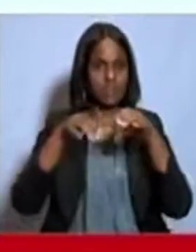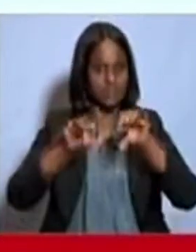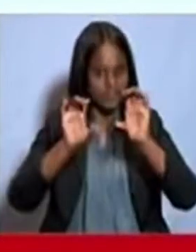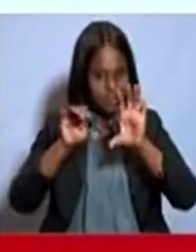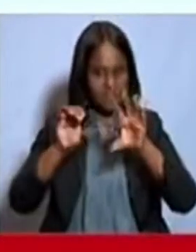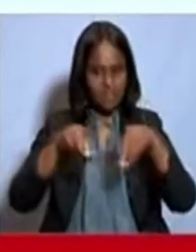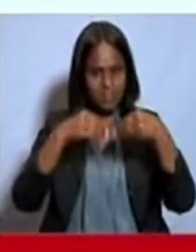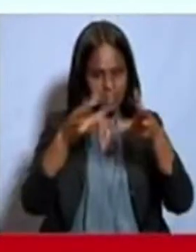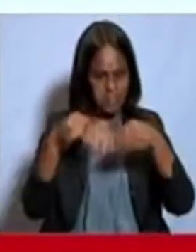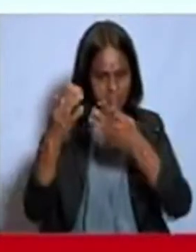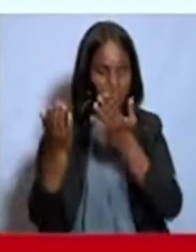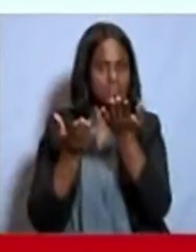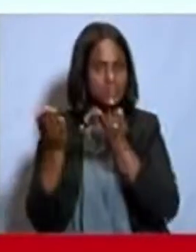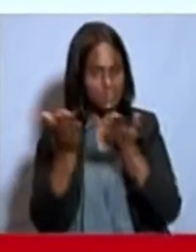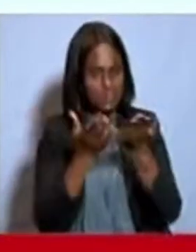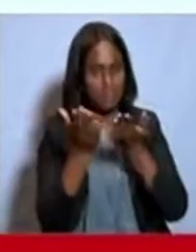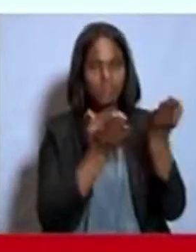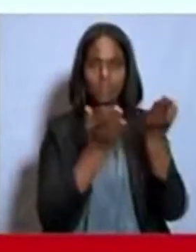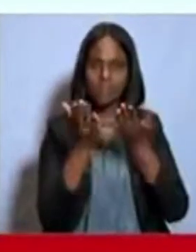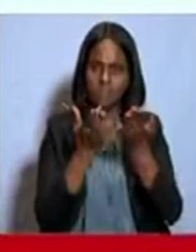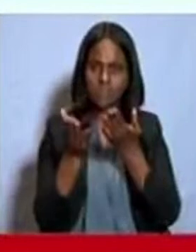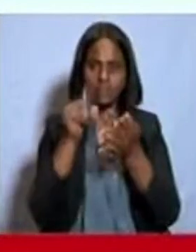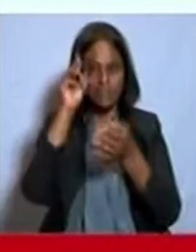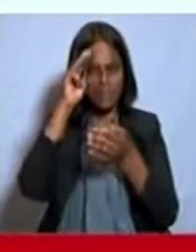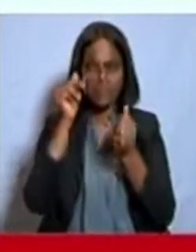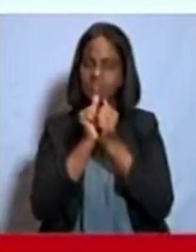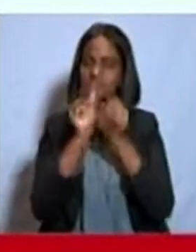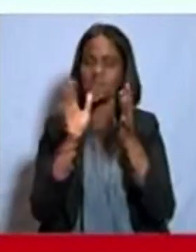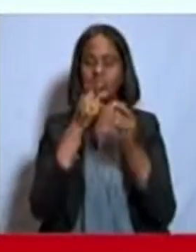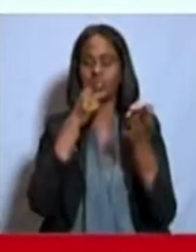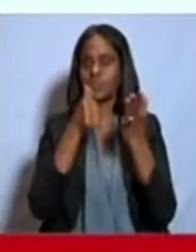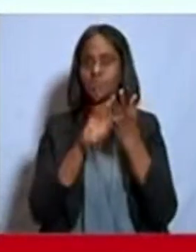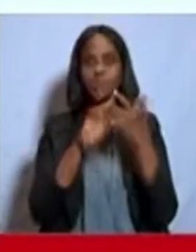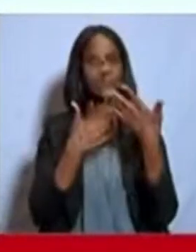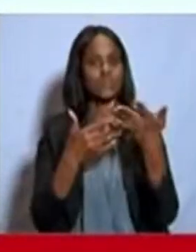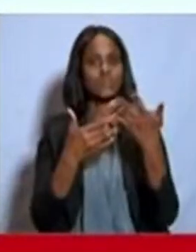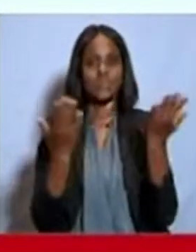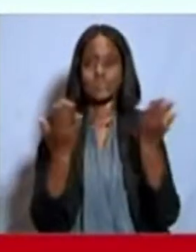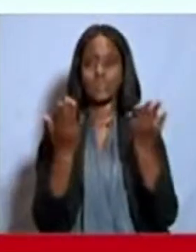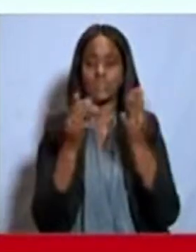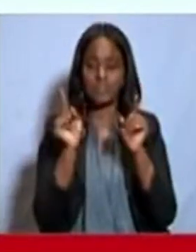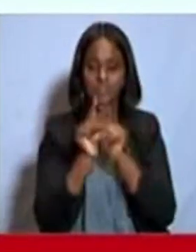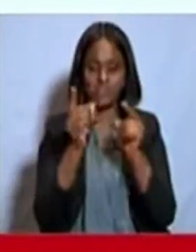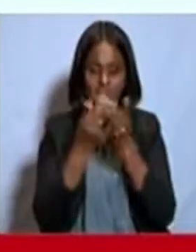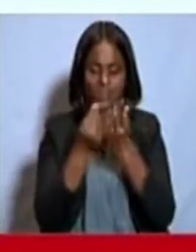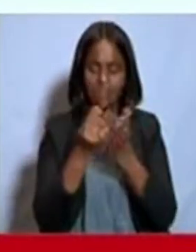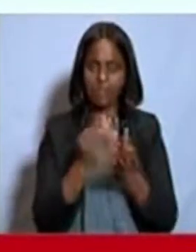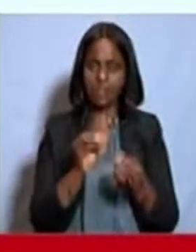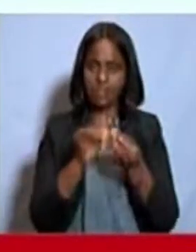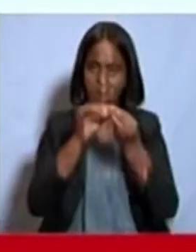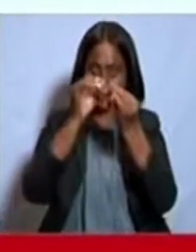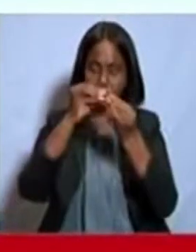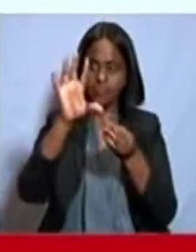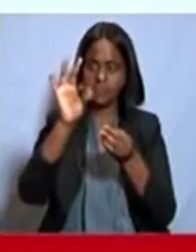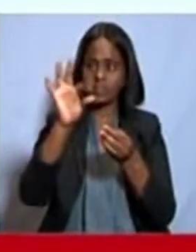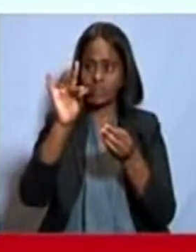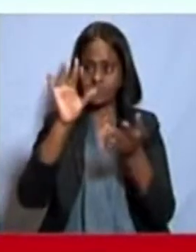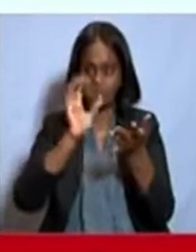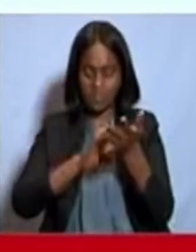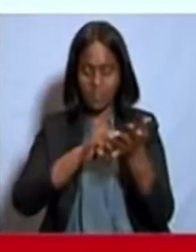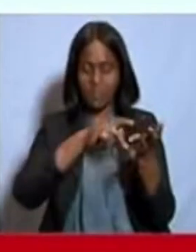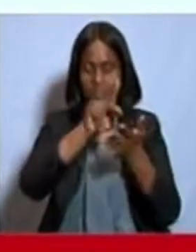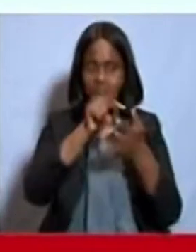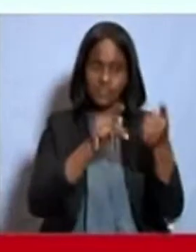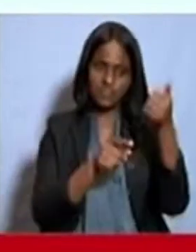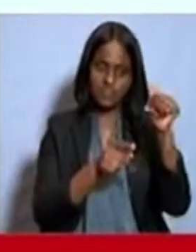provide security services to the ministry without a contract, and amounts totaling 98,000 were paid between